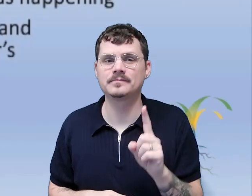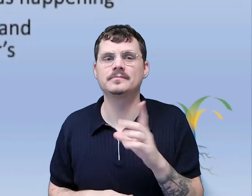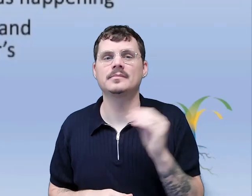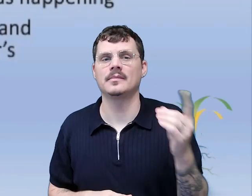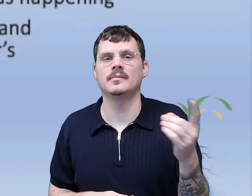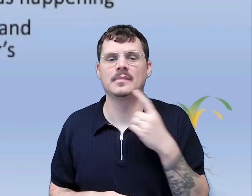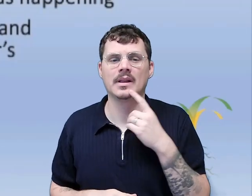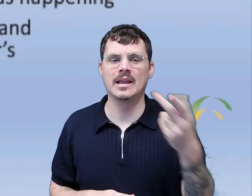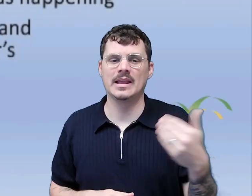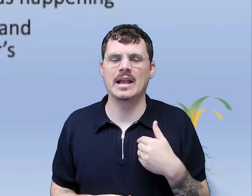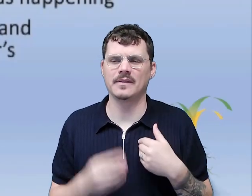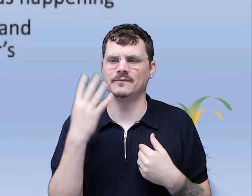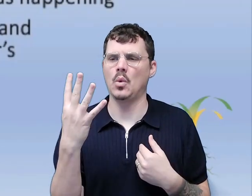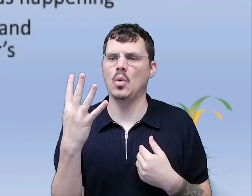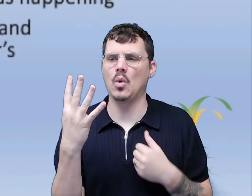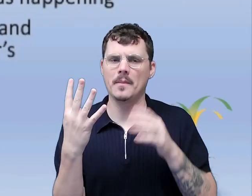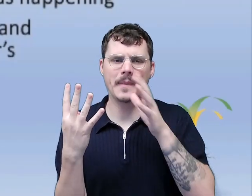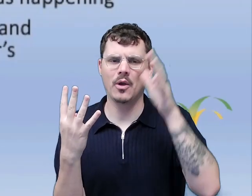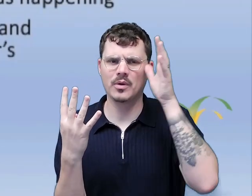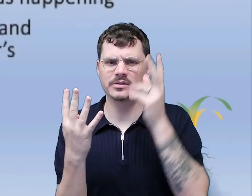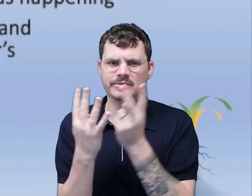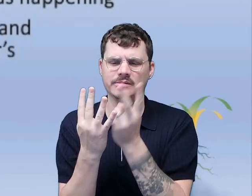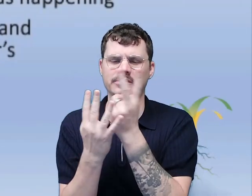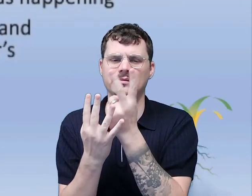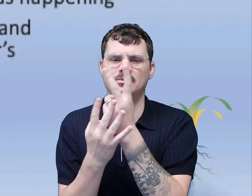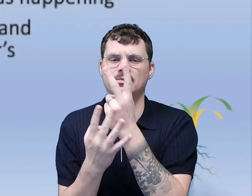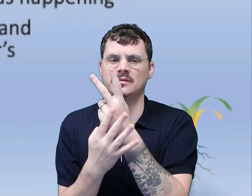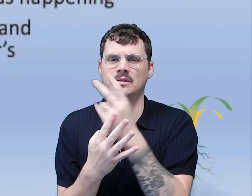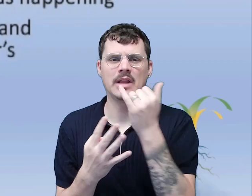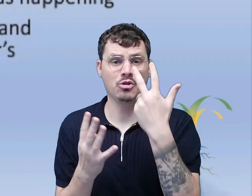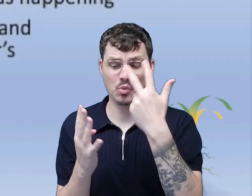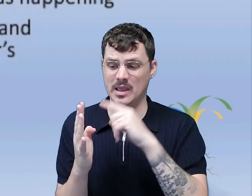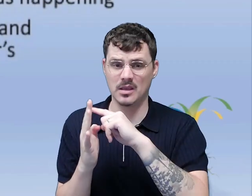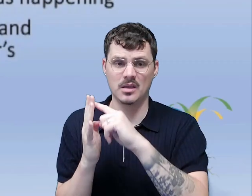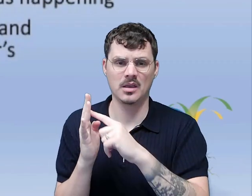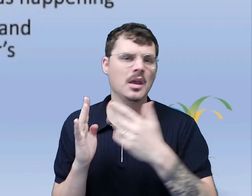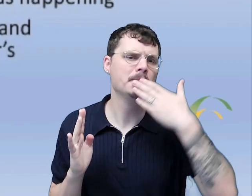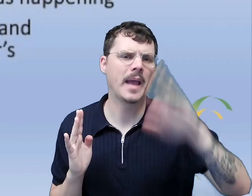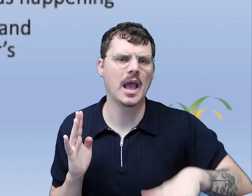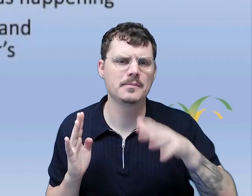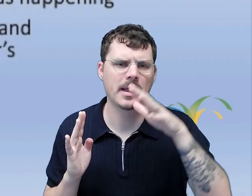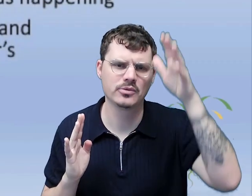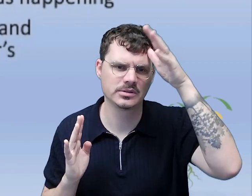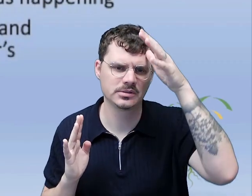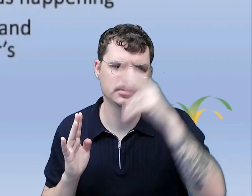came in, and he has 4 sets of parents now. 3 of them are bad.